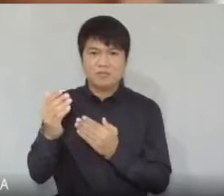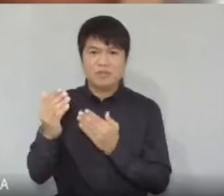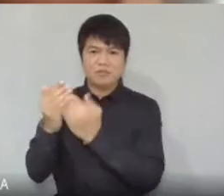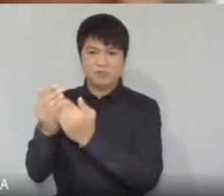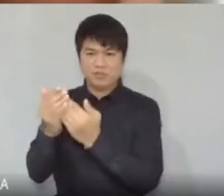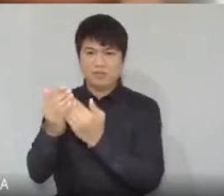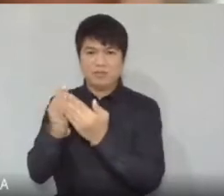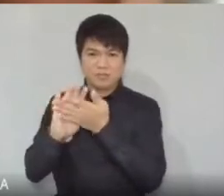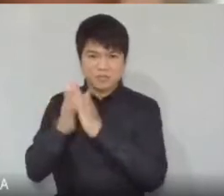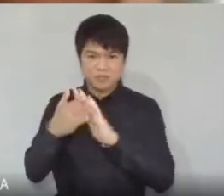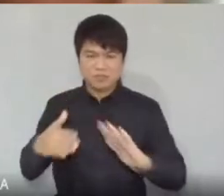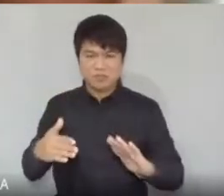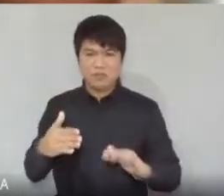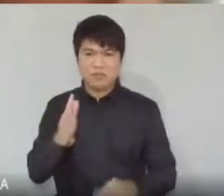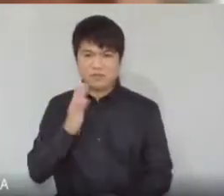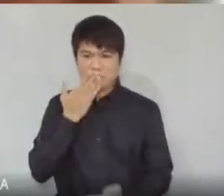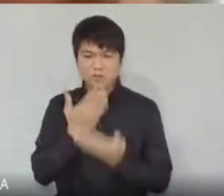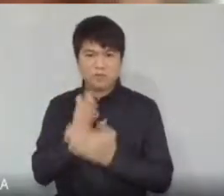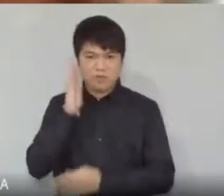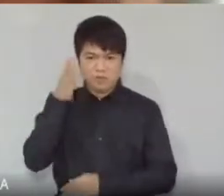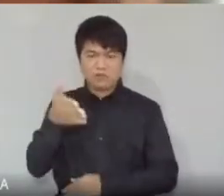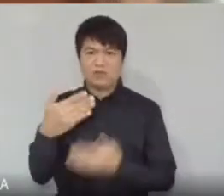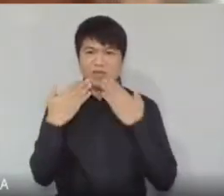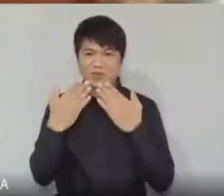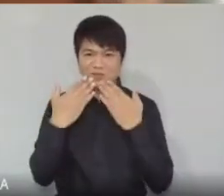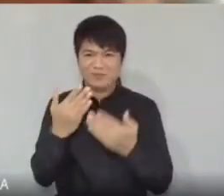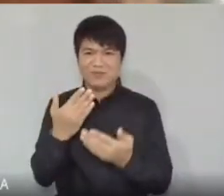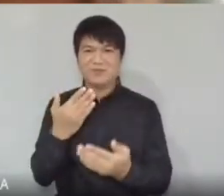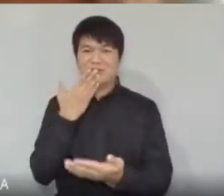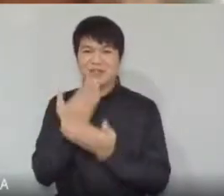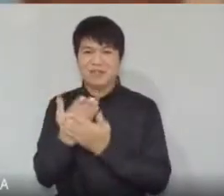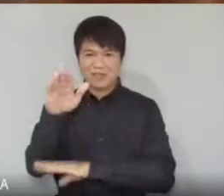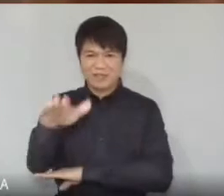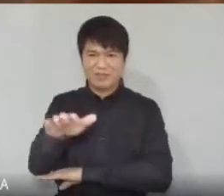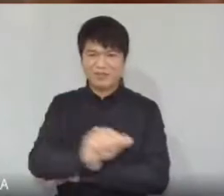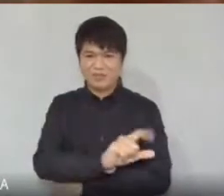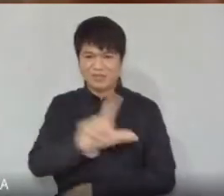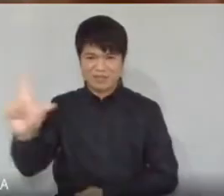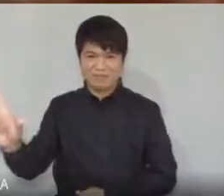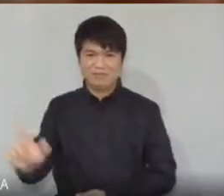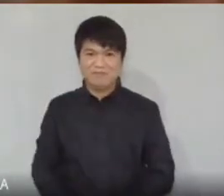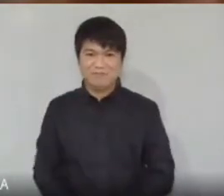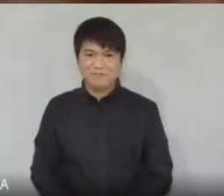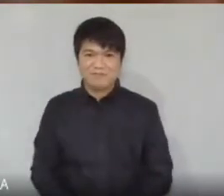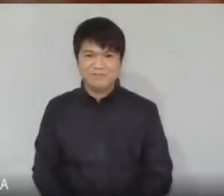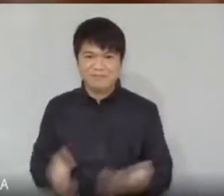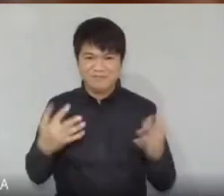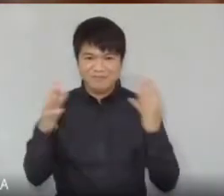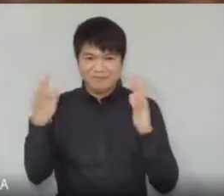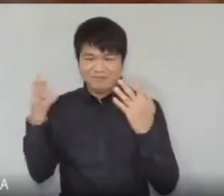Boss Eva. Thank you, Dr. Eva Maria Cotuangco de la Paz from the UP